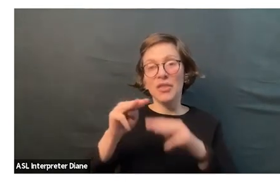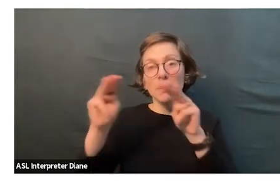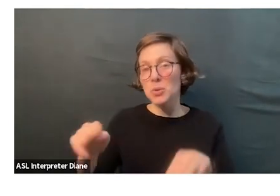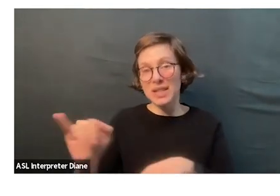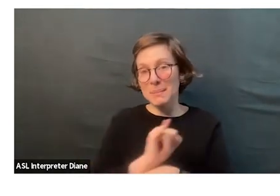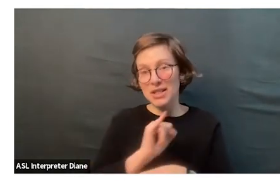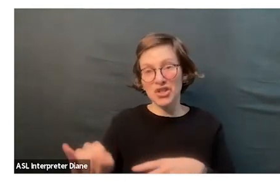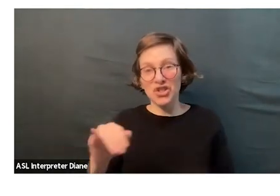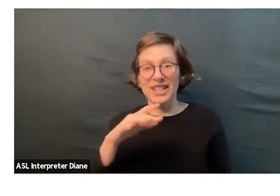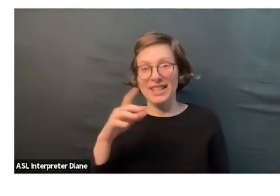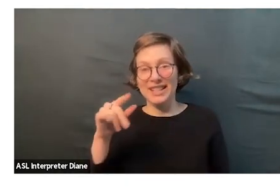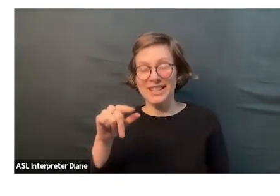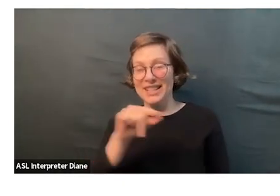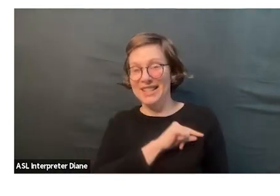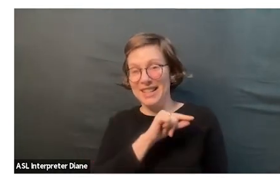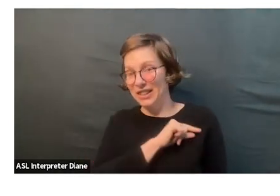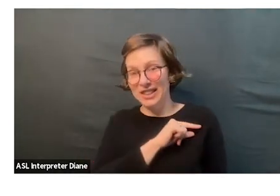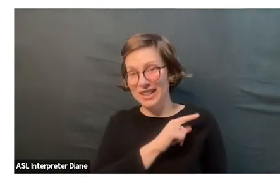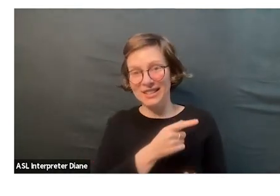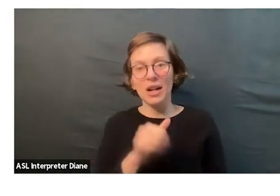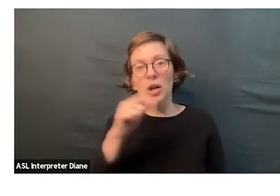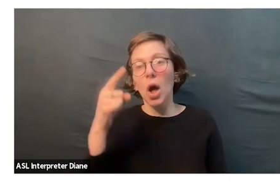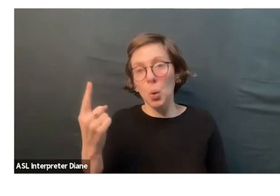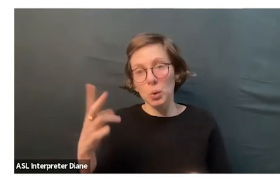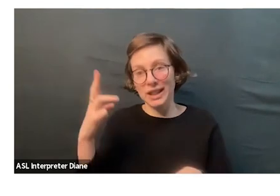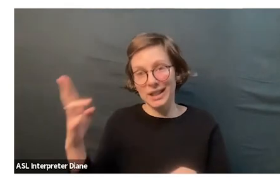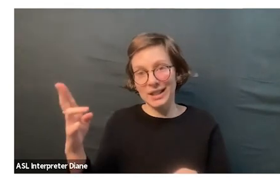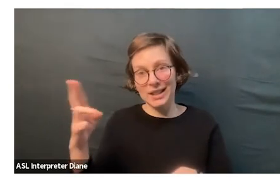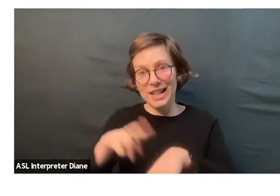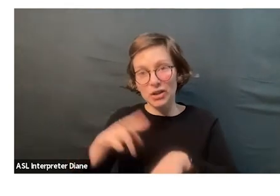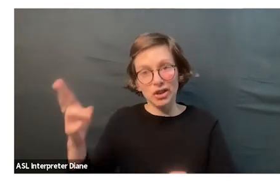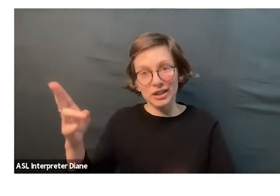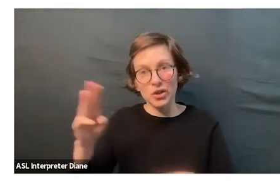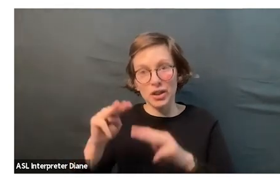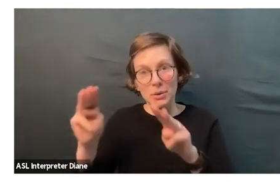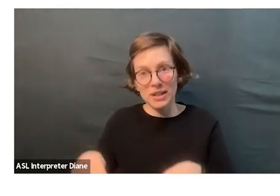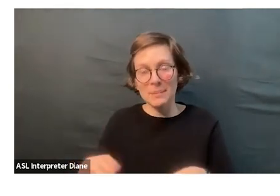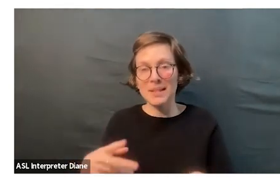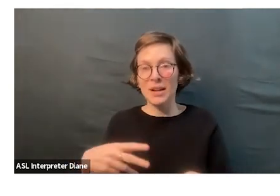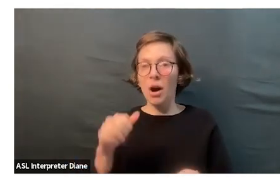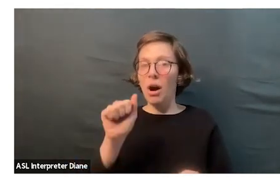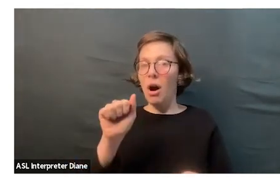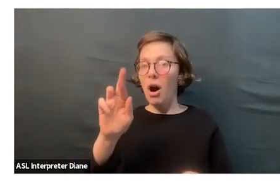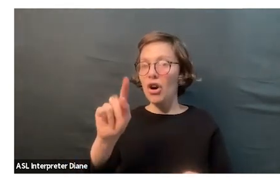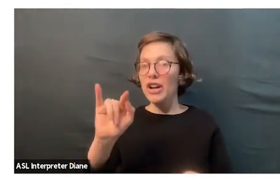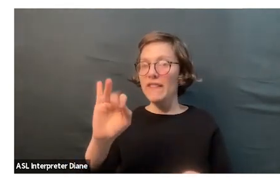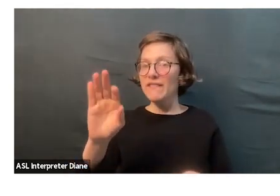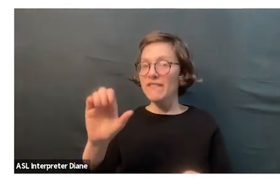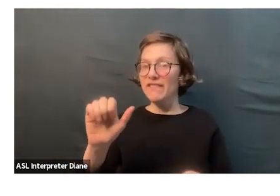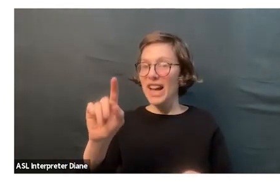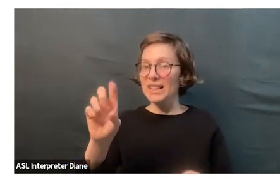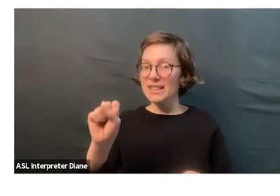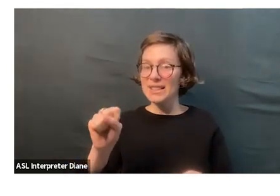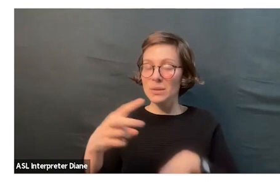Arabs liberate themselves. Again, another myth, was actually a double agent, obviously, for the British Empire, and he